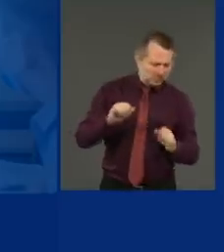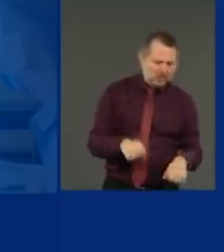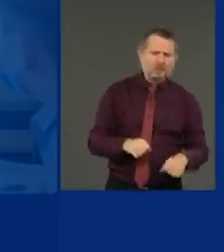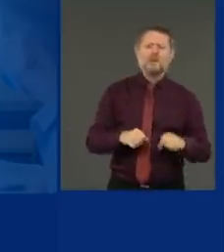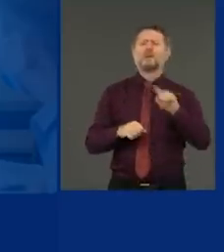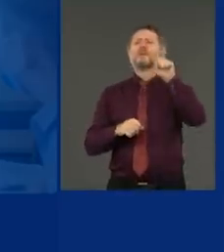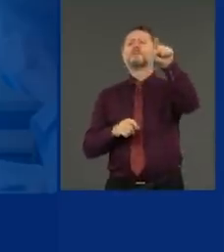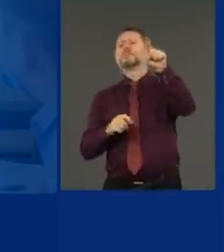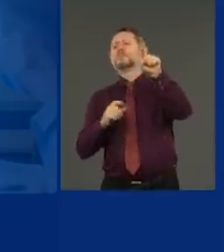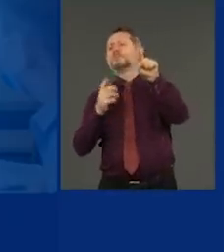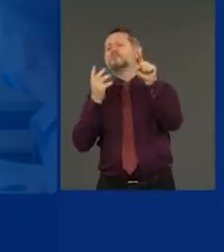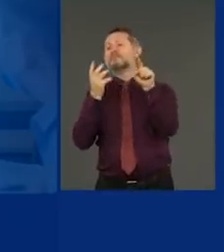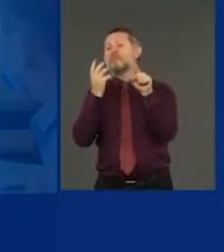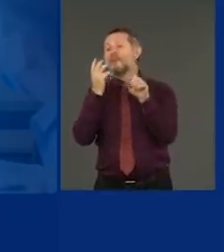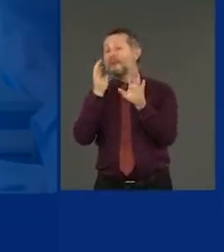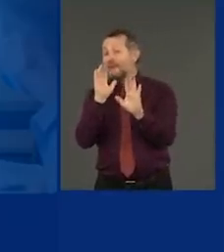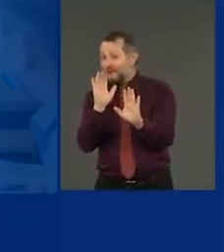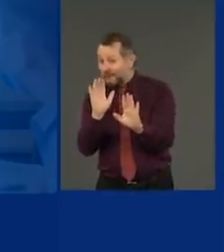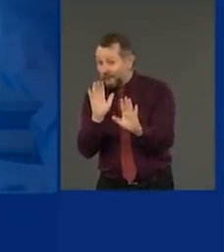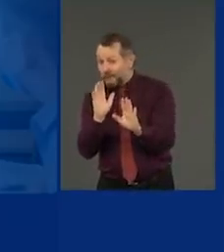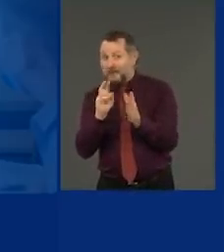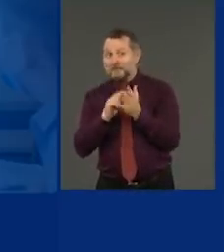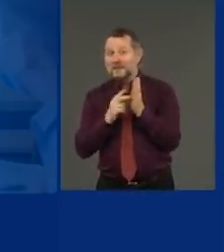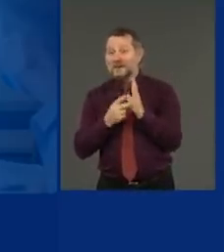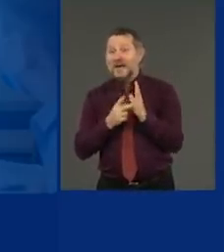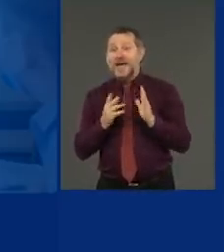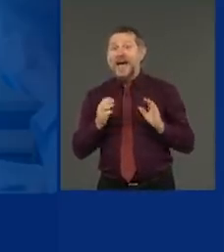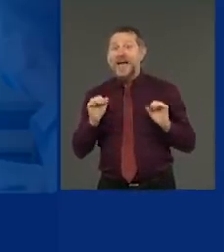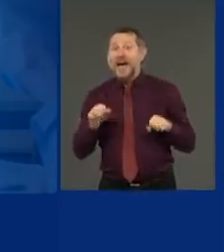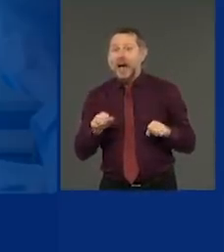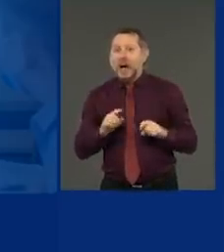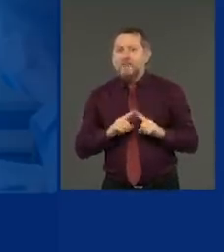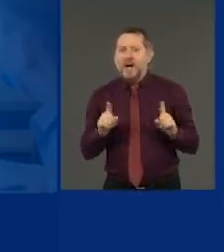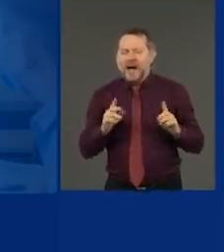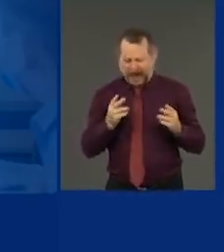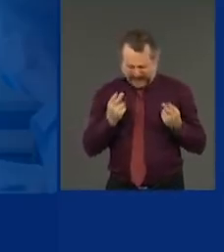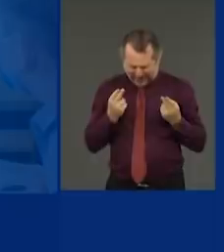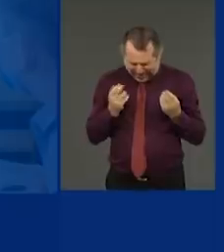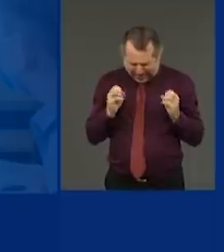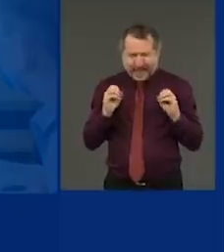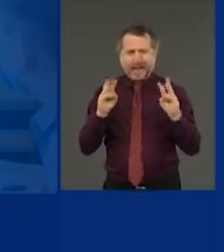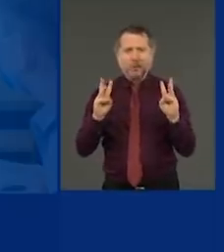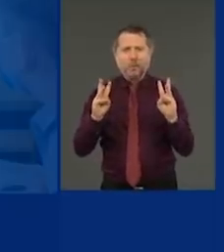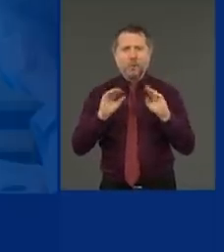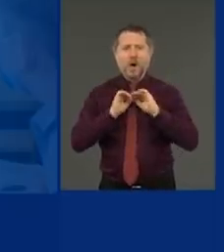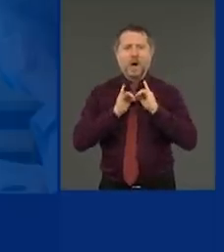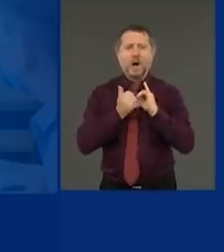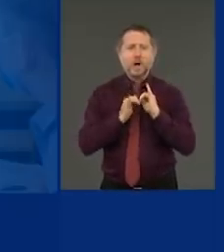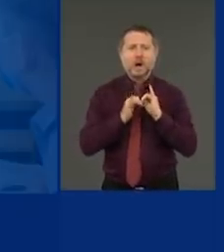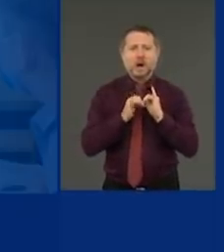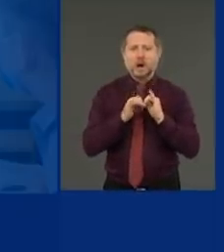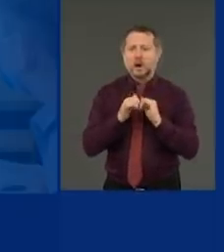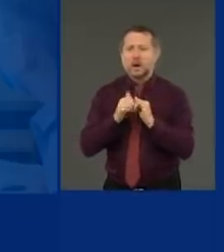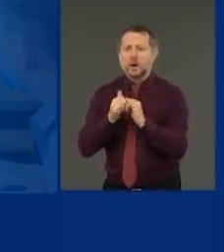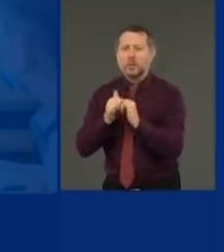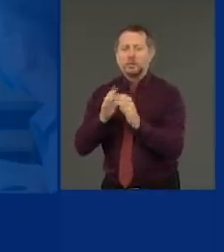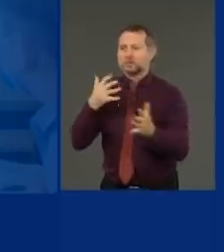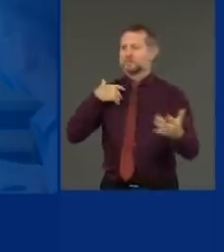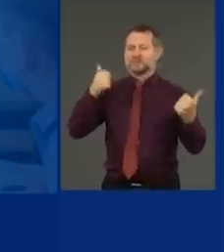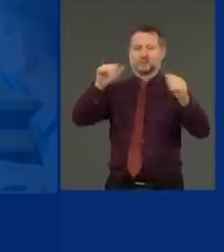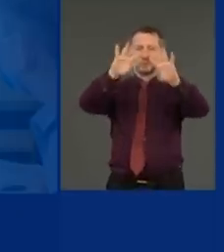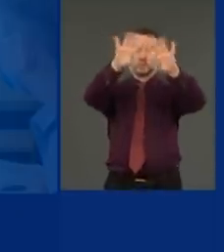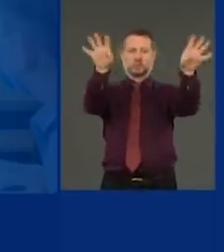can. The question then becomes how? And that is the big question. How do they